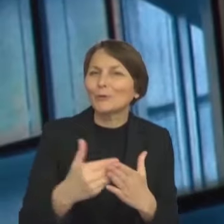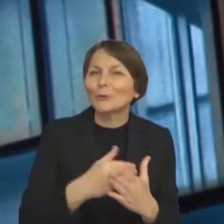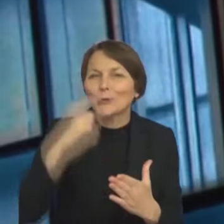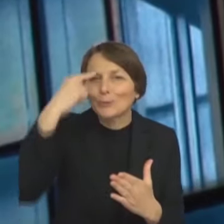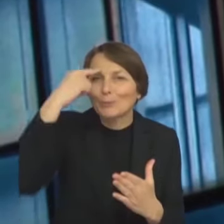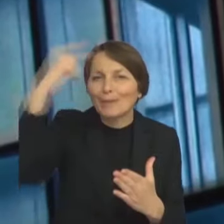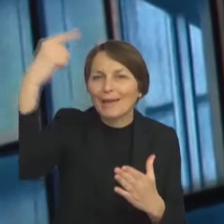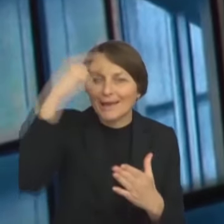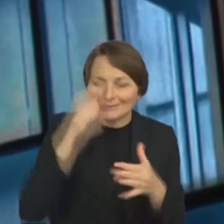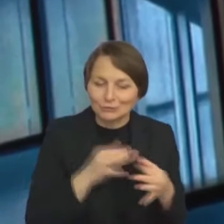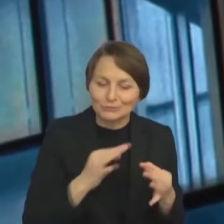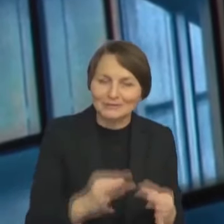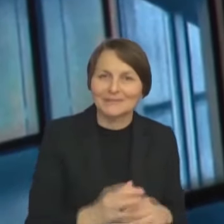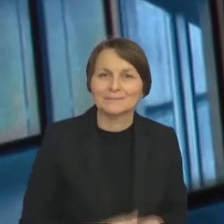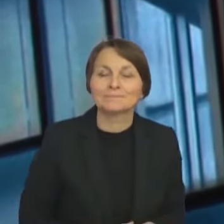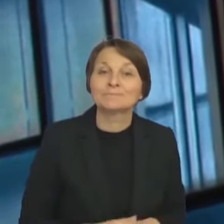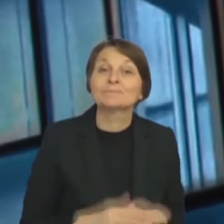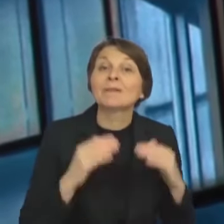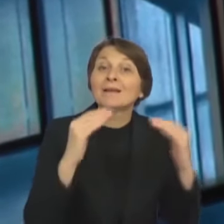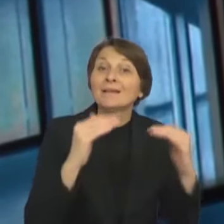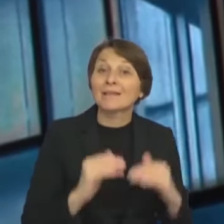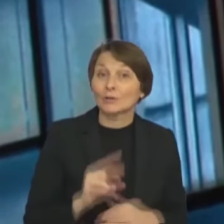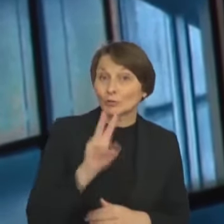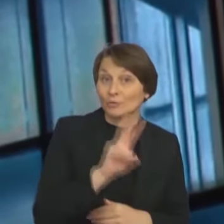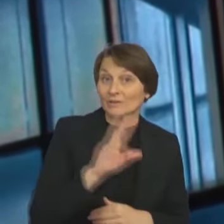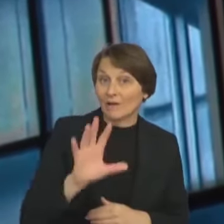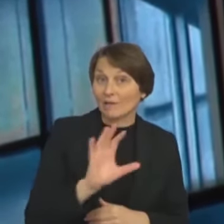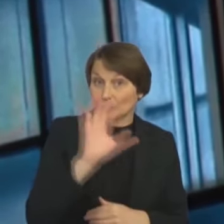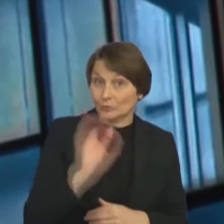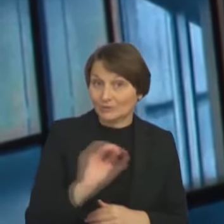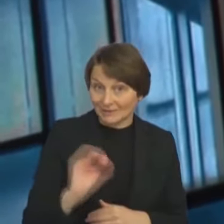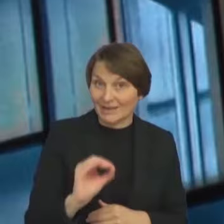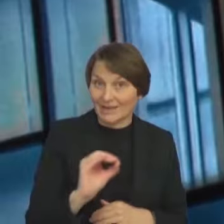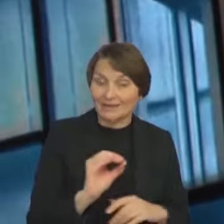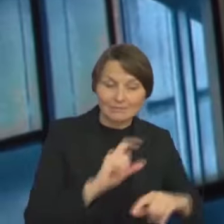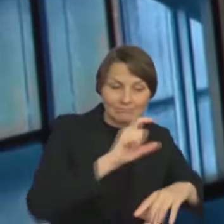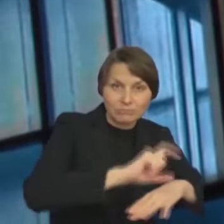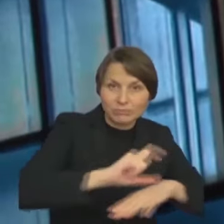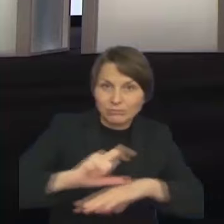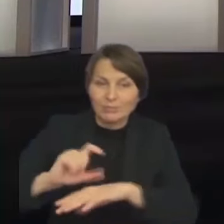an equal weighting of 25% has been assigned to all four performance criteria.